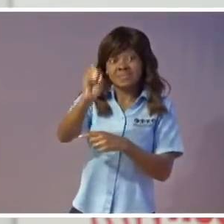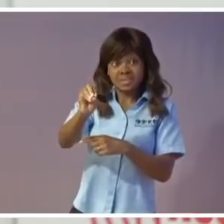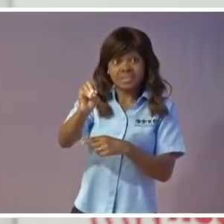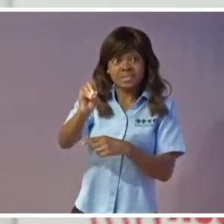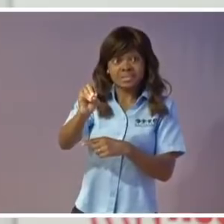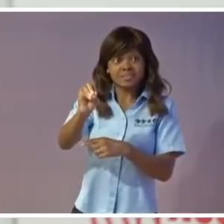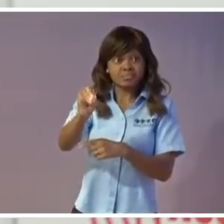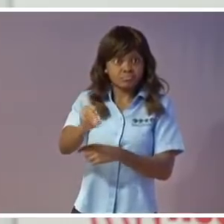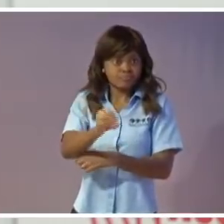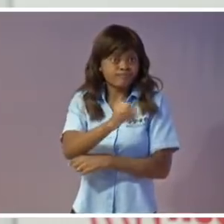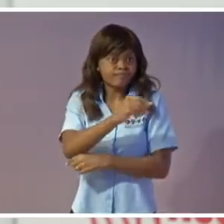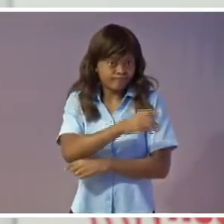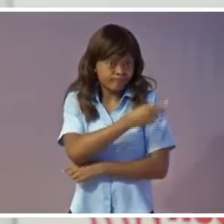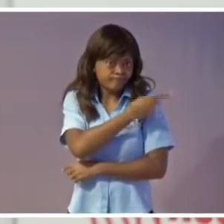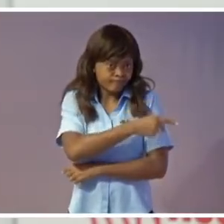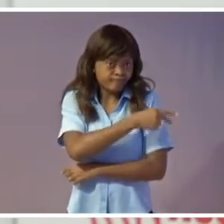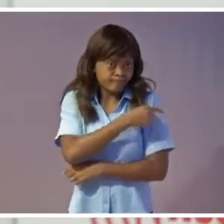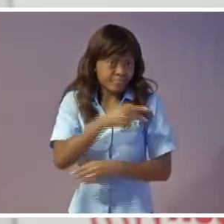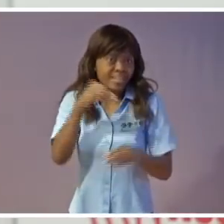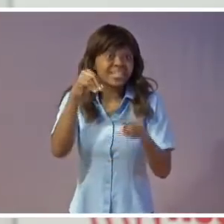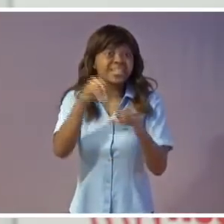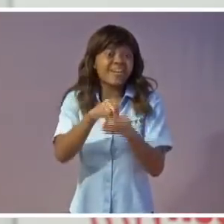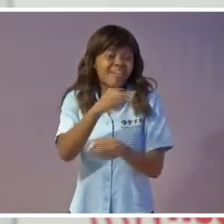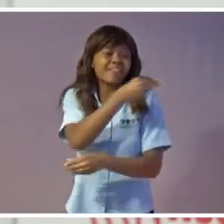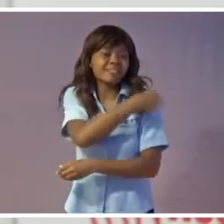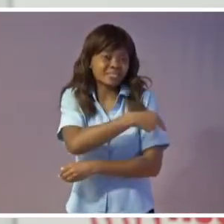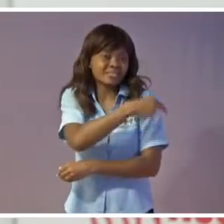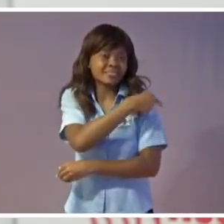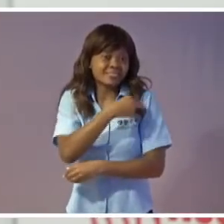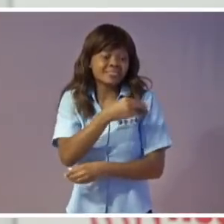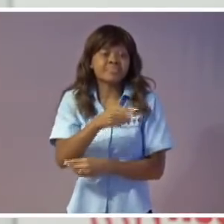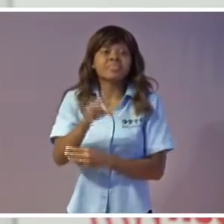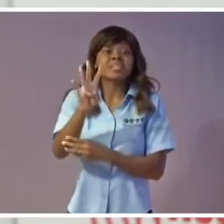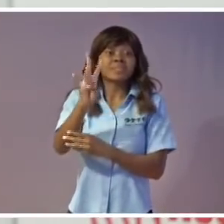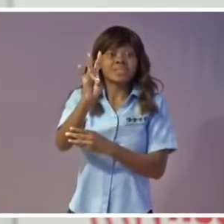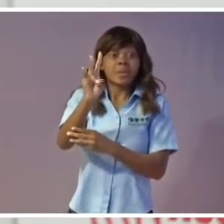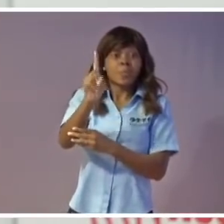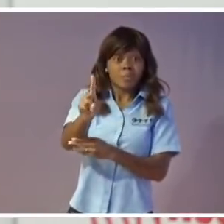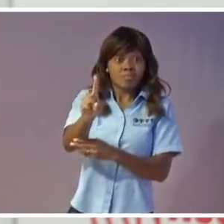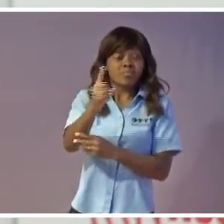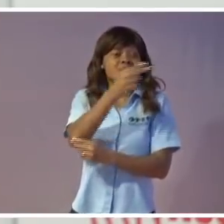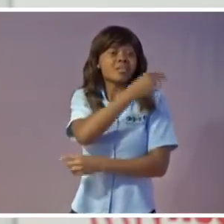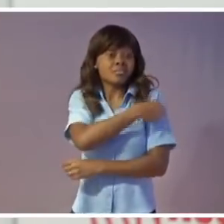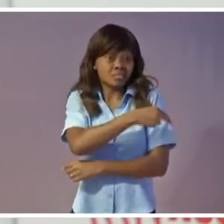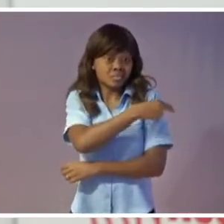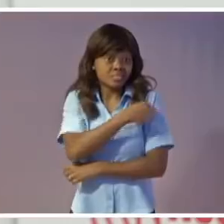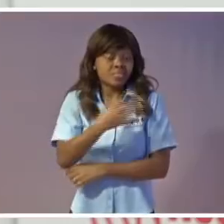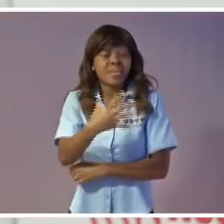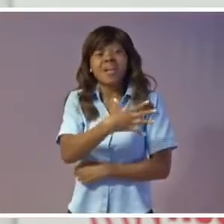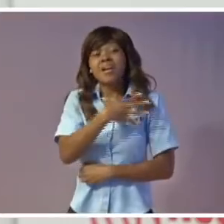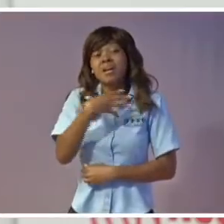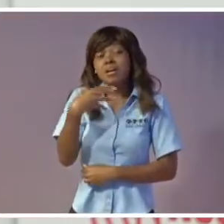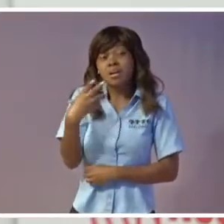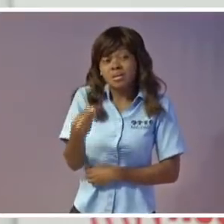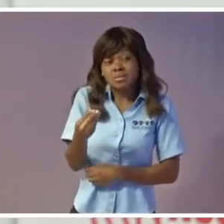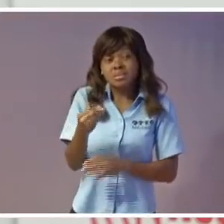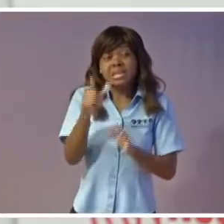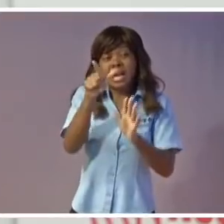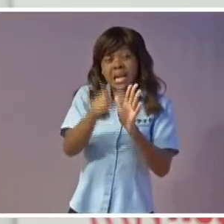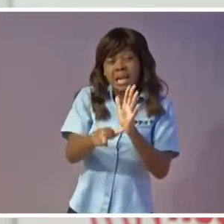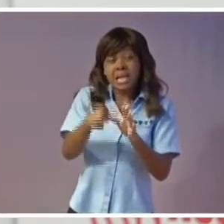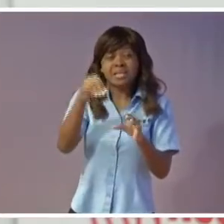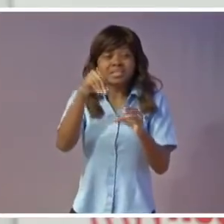system, 471 in hospitals, and 169 in step-down facilities. At our accident